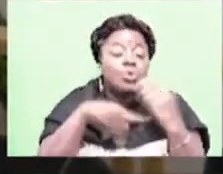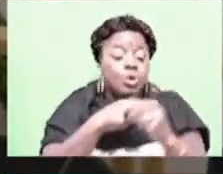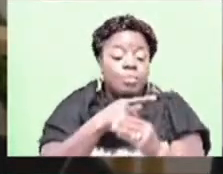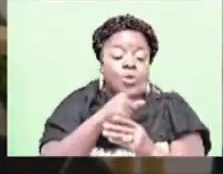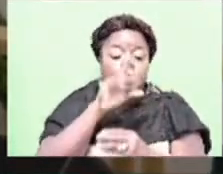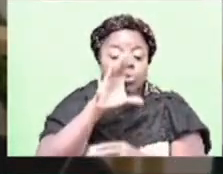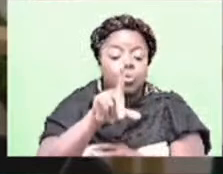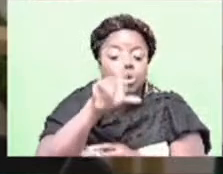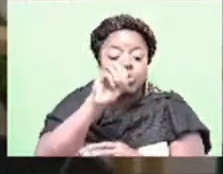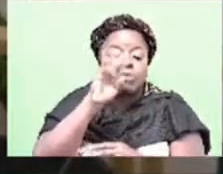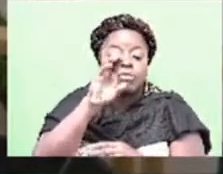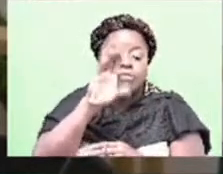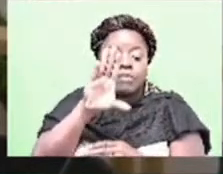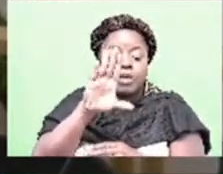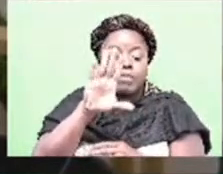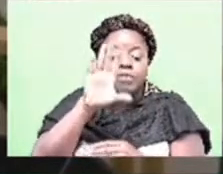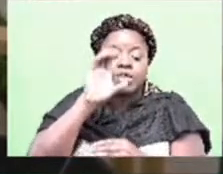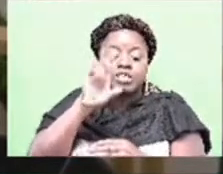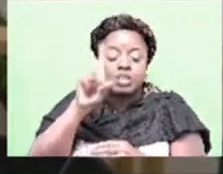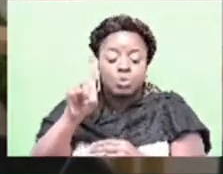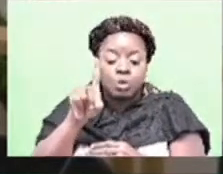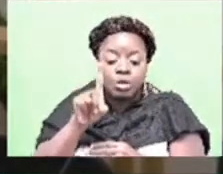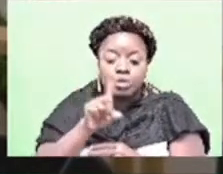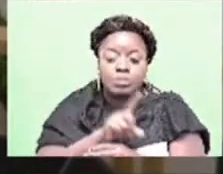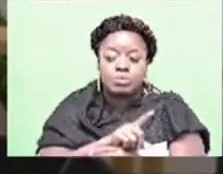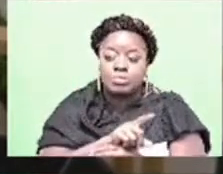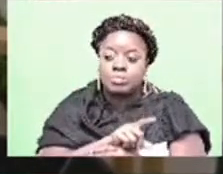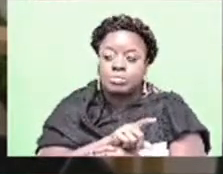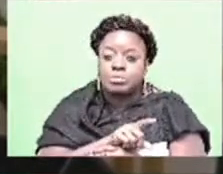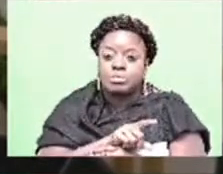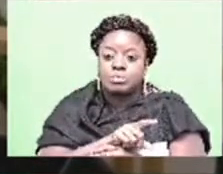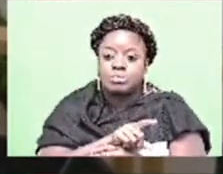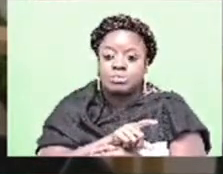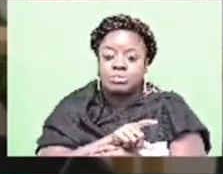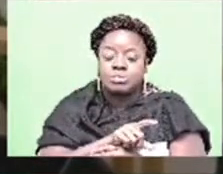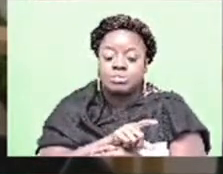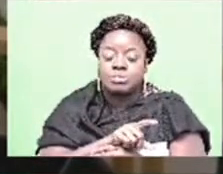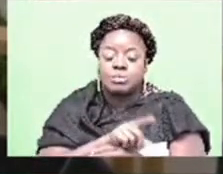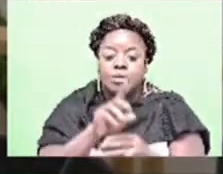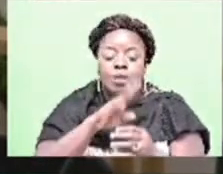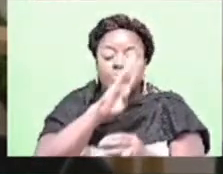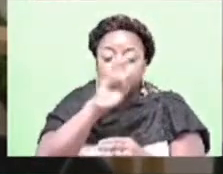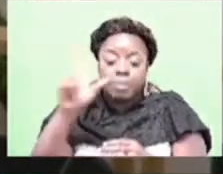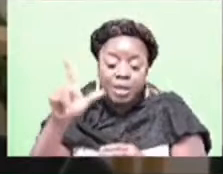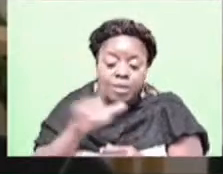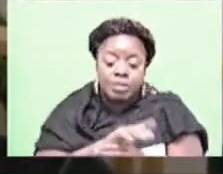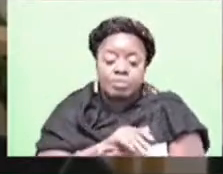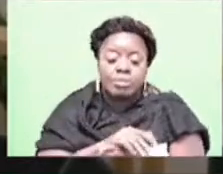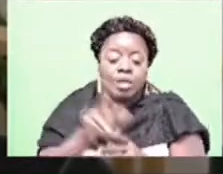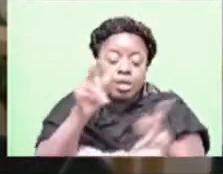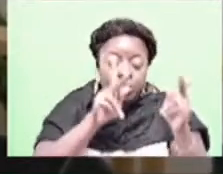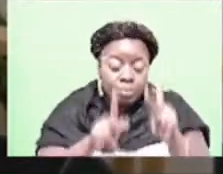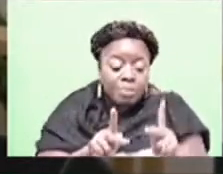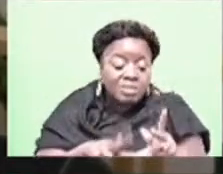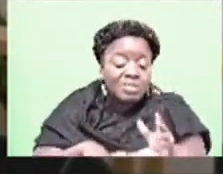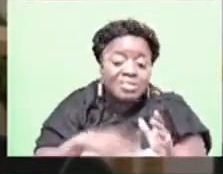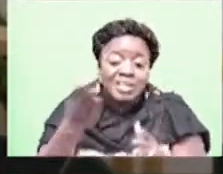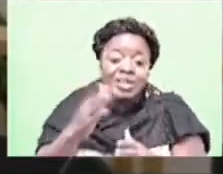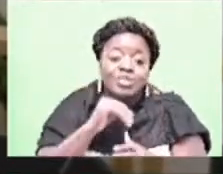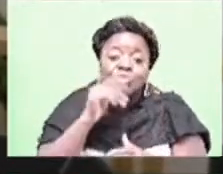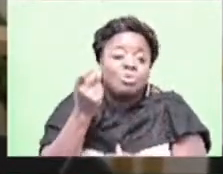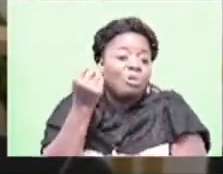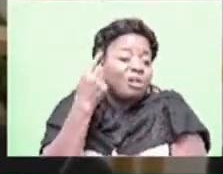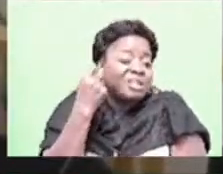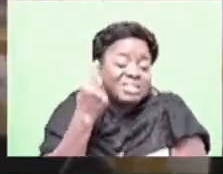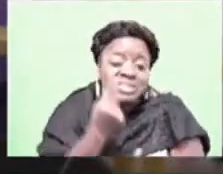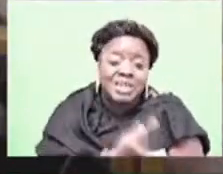about 105A6 and 7, we go into the technical jargon of the bill. The average man and woman outside there do not understand.